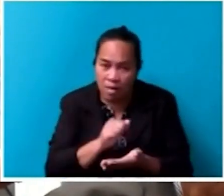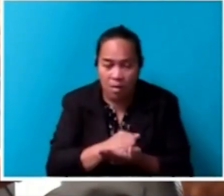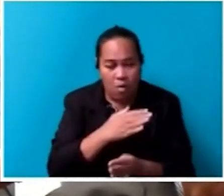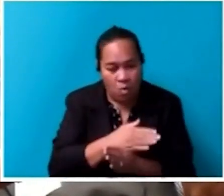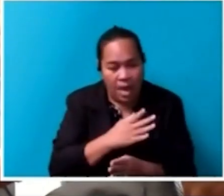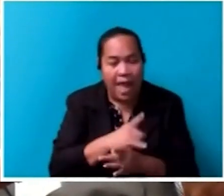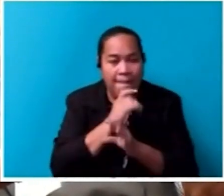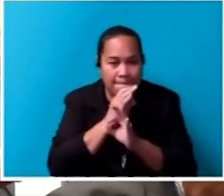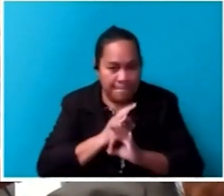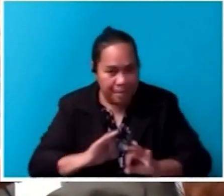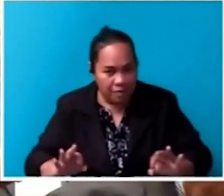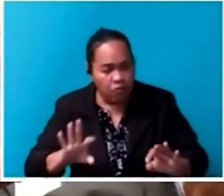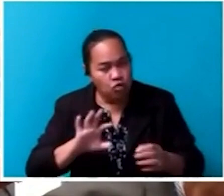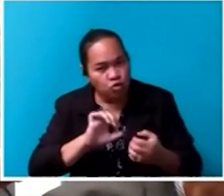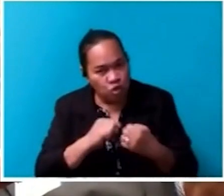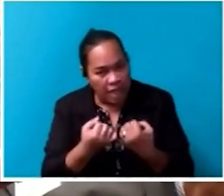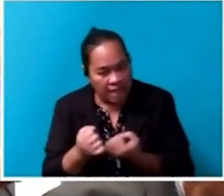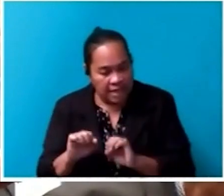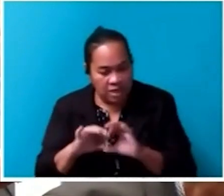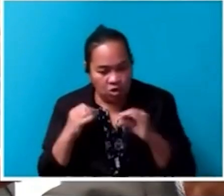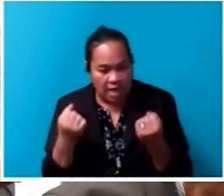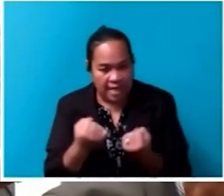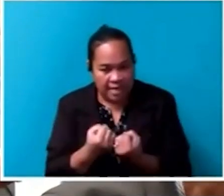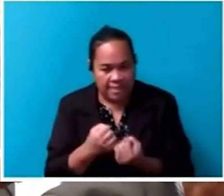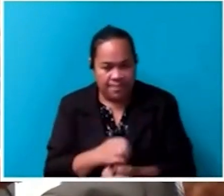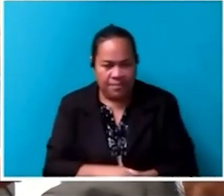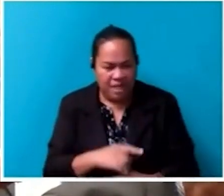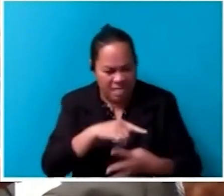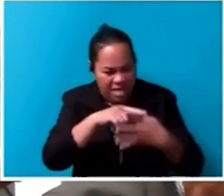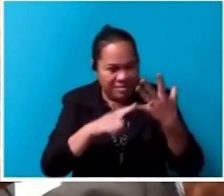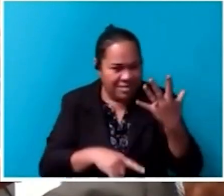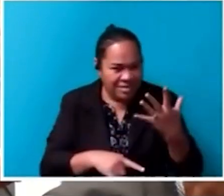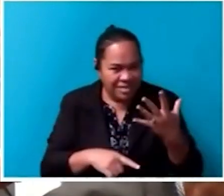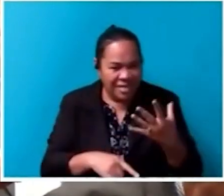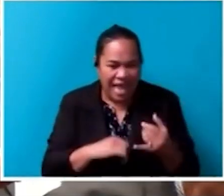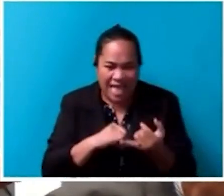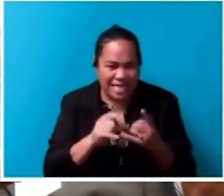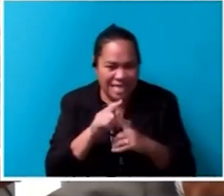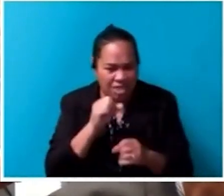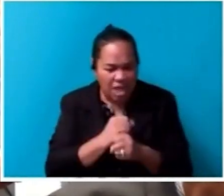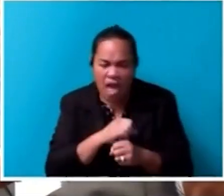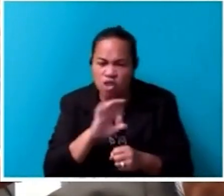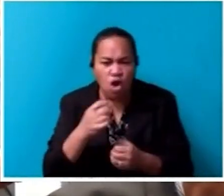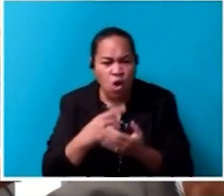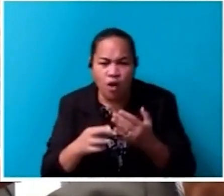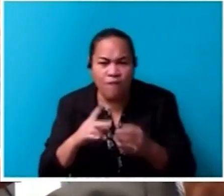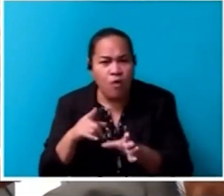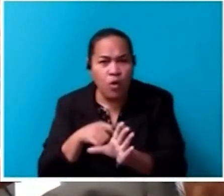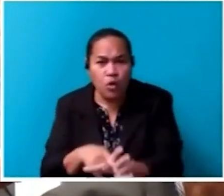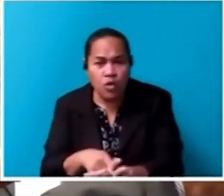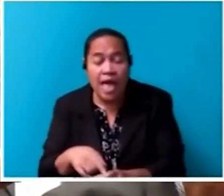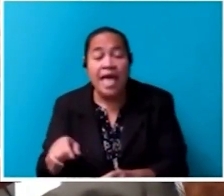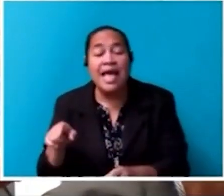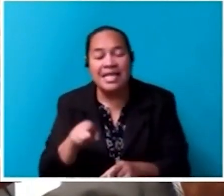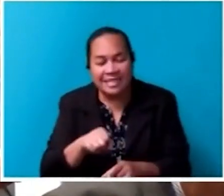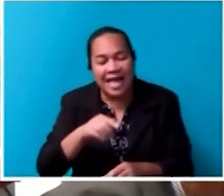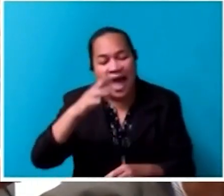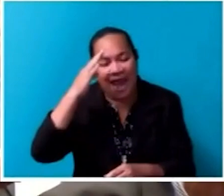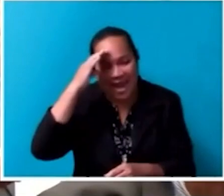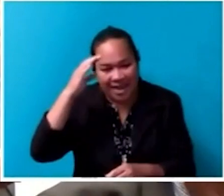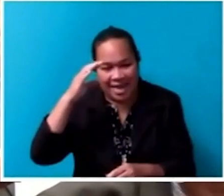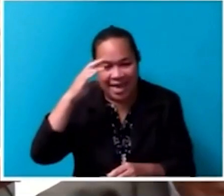peaceful societies. Honourable Speaker, this is not just a youth initiative. It is a